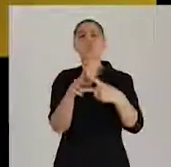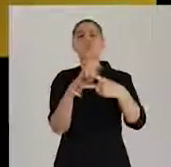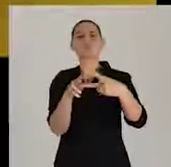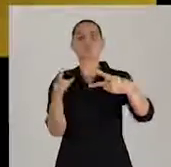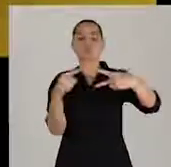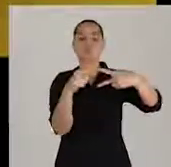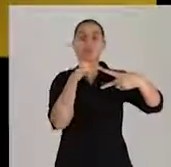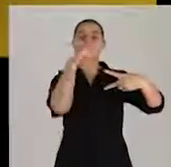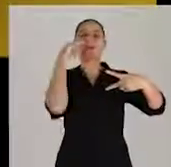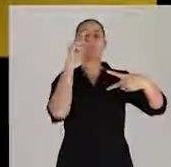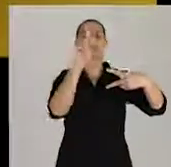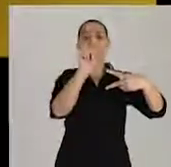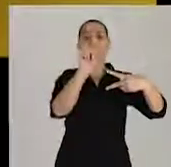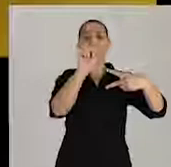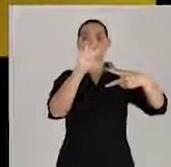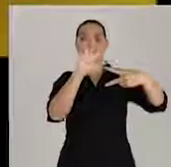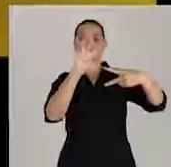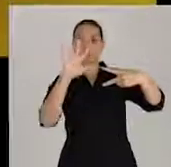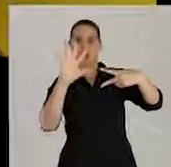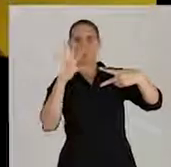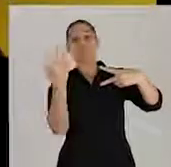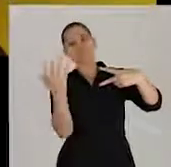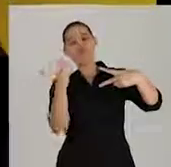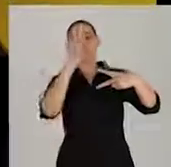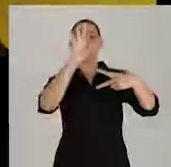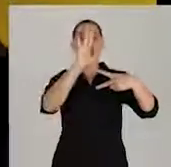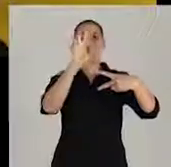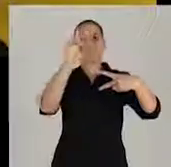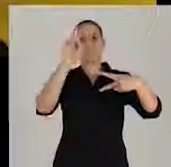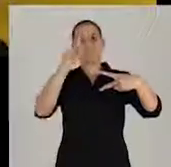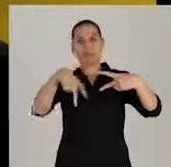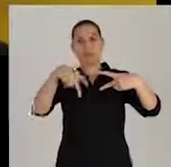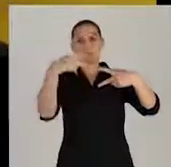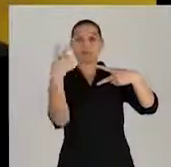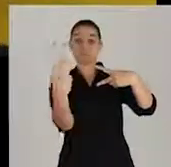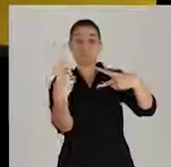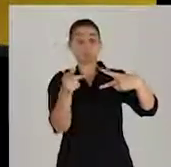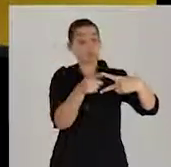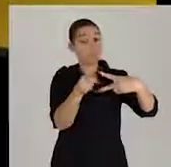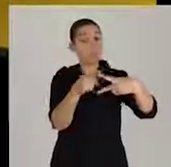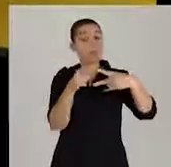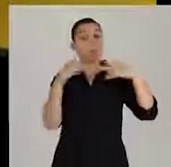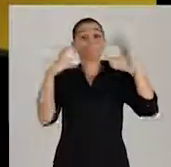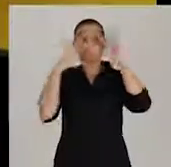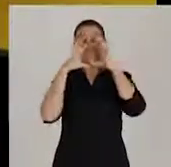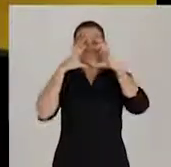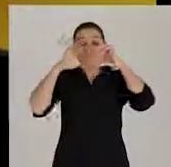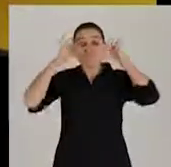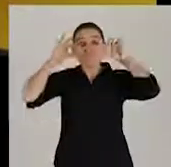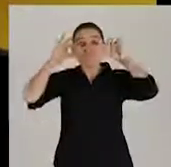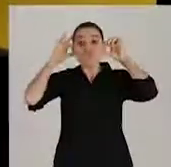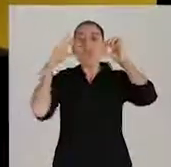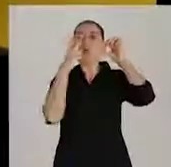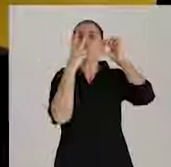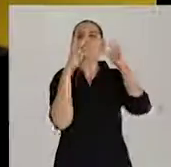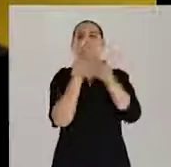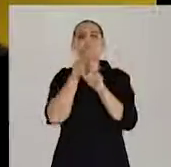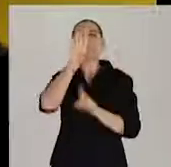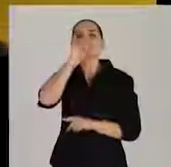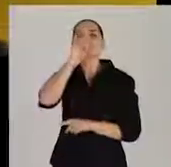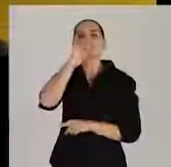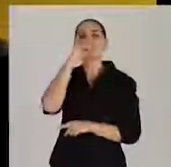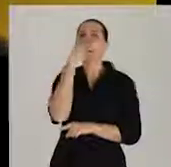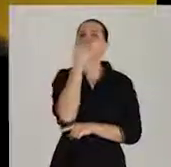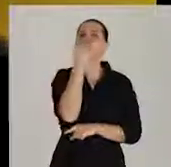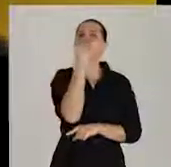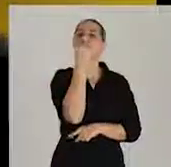as N95s or FFP2s, are worn by healthcare workers and are different from surgical masks